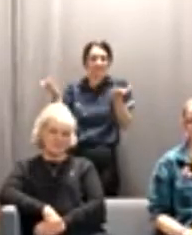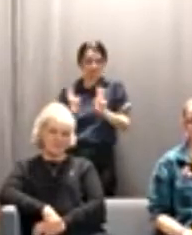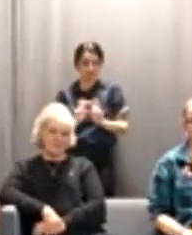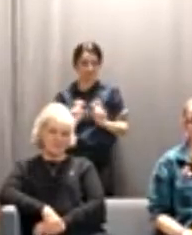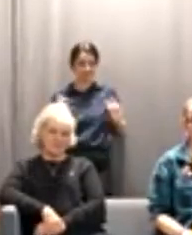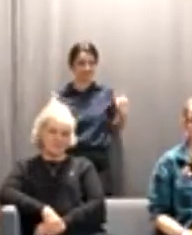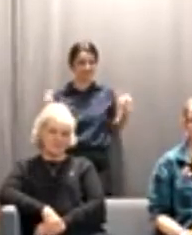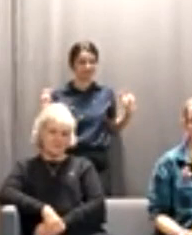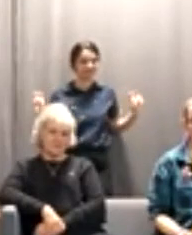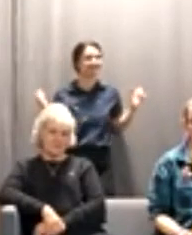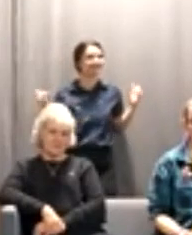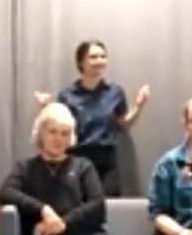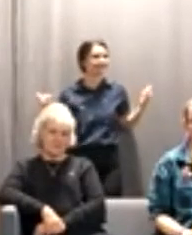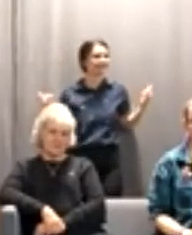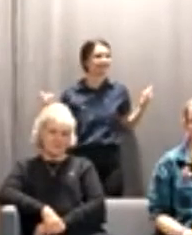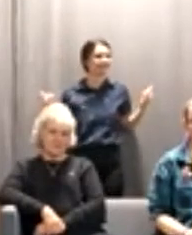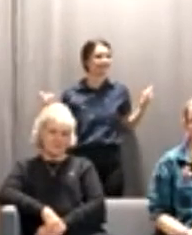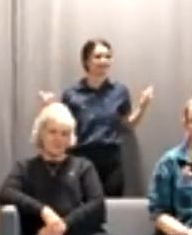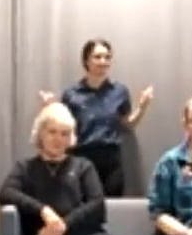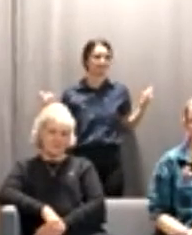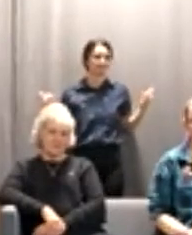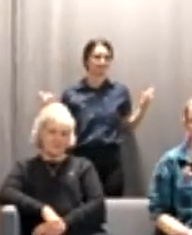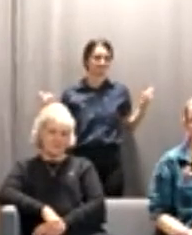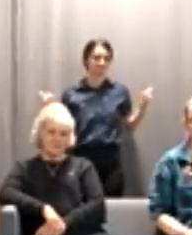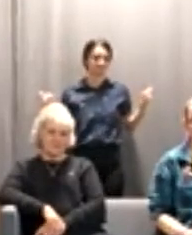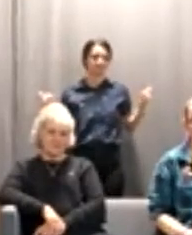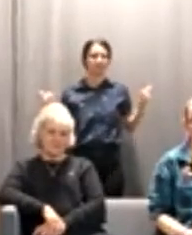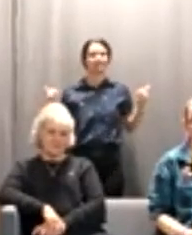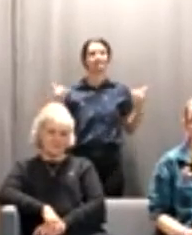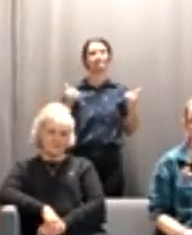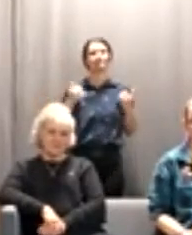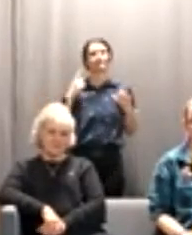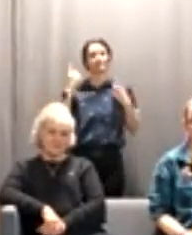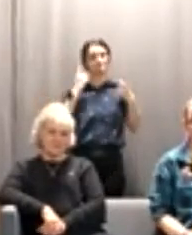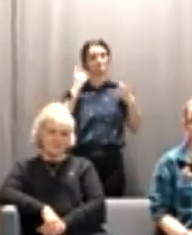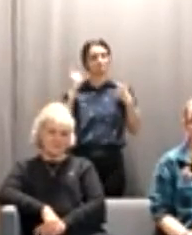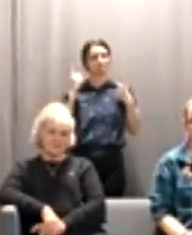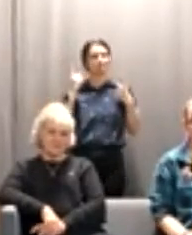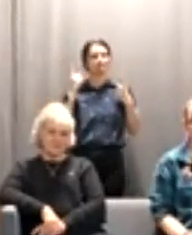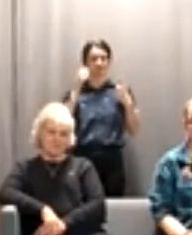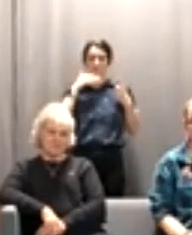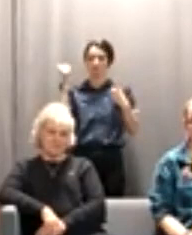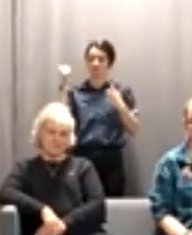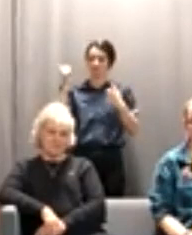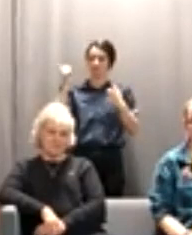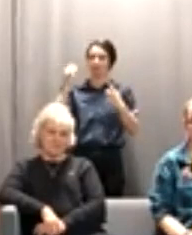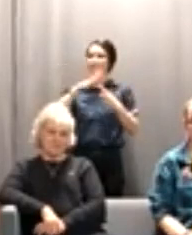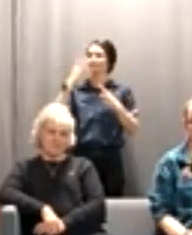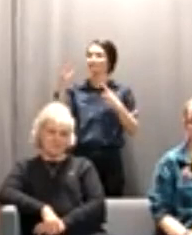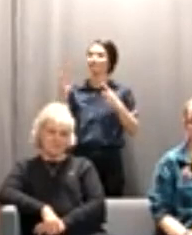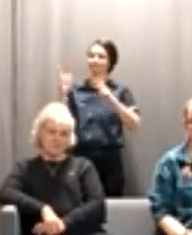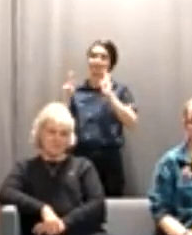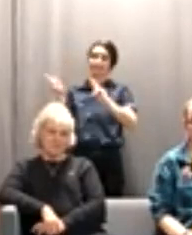because like a lot of the oldest queer people that I have